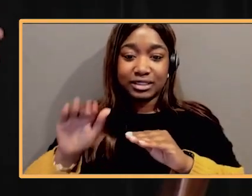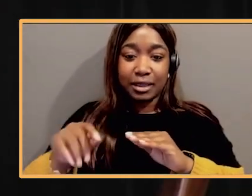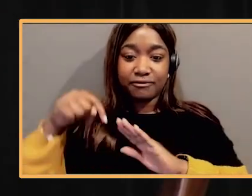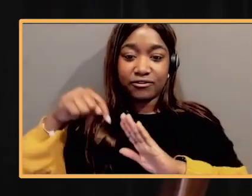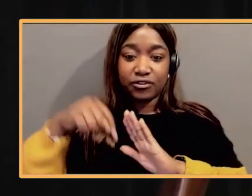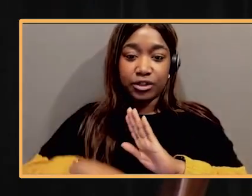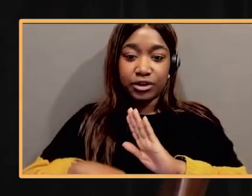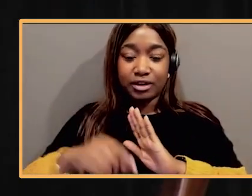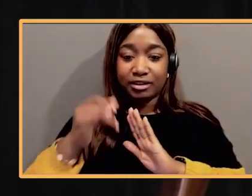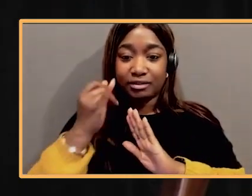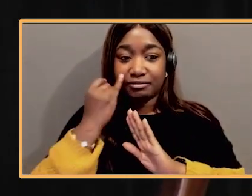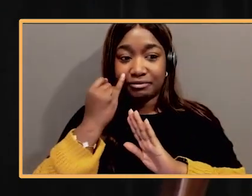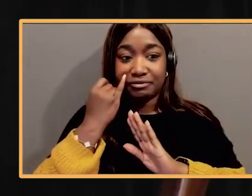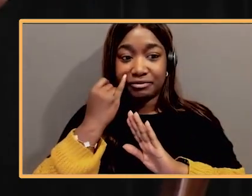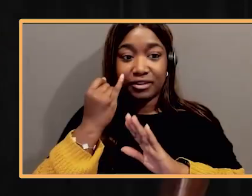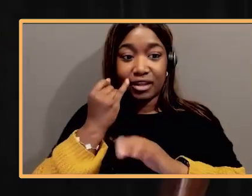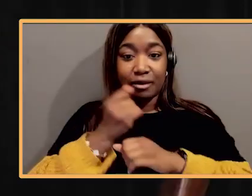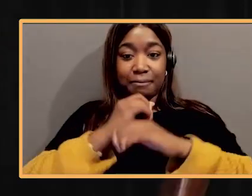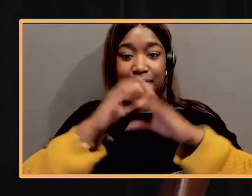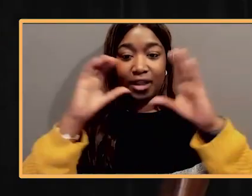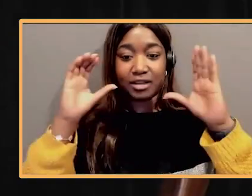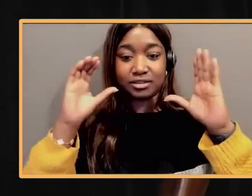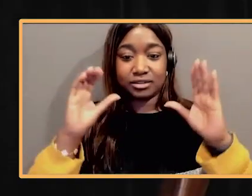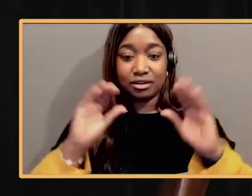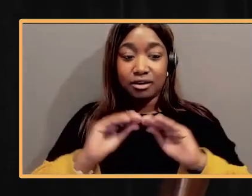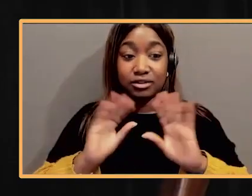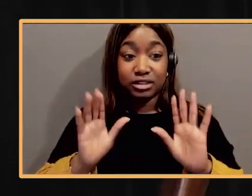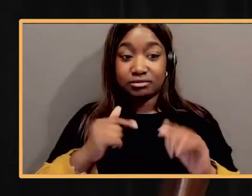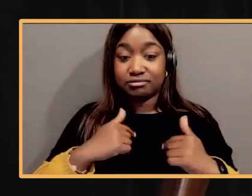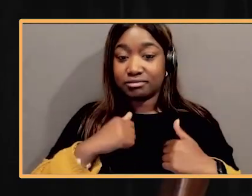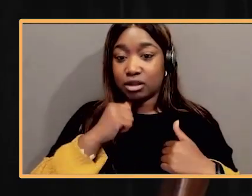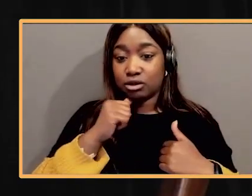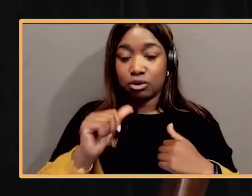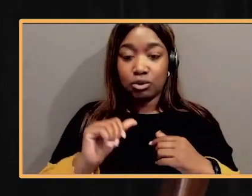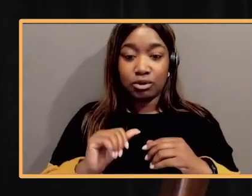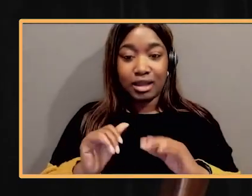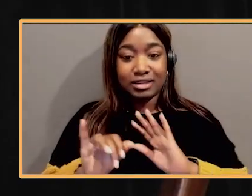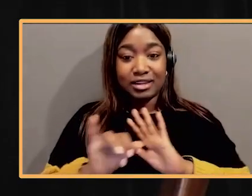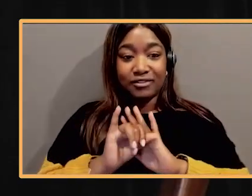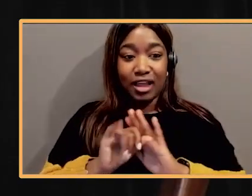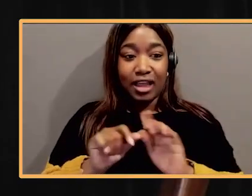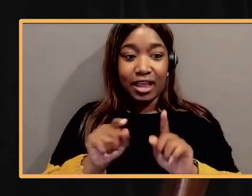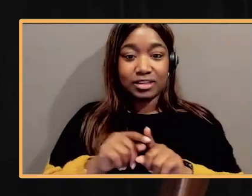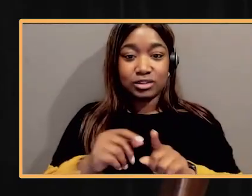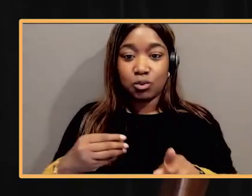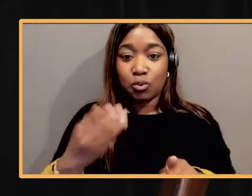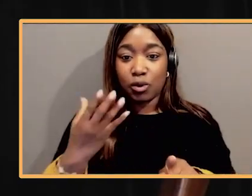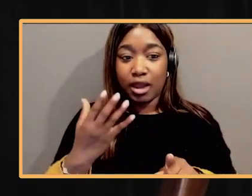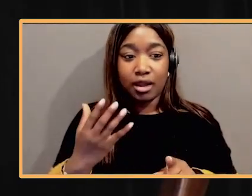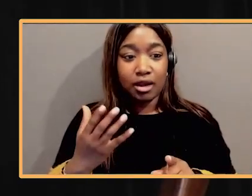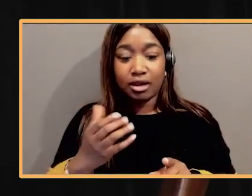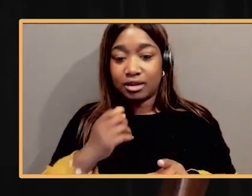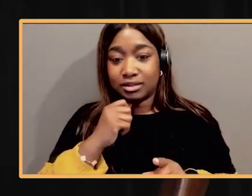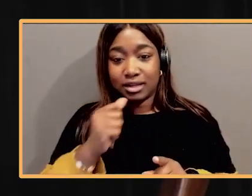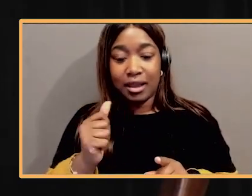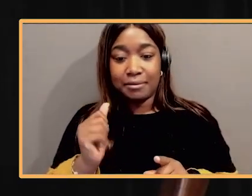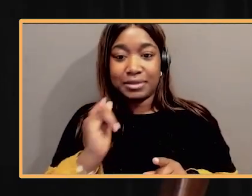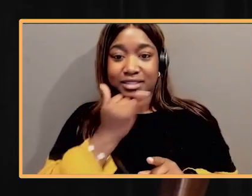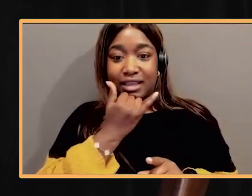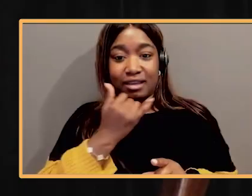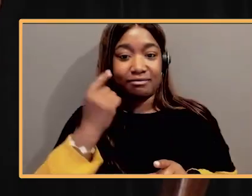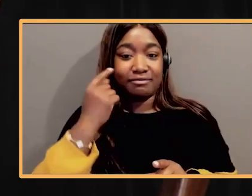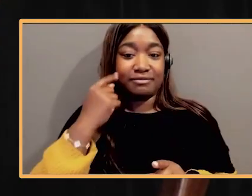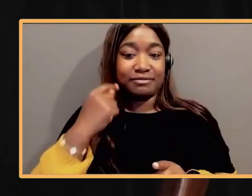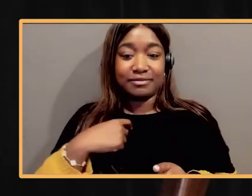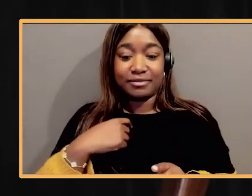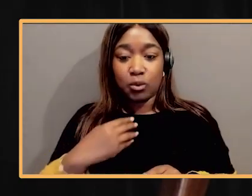further, I would imagine, obviously not identifying as white, not being white, not even being mistaken for being white.